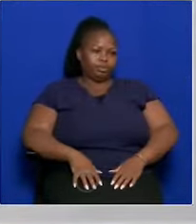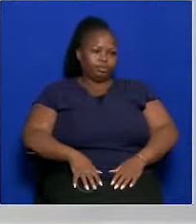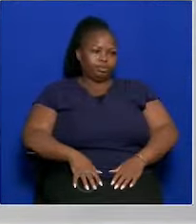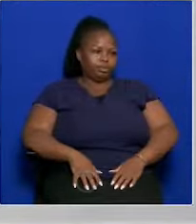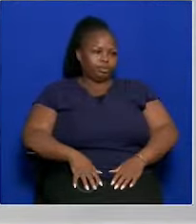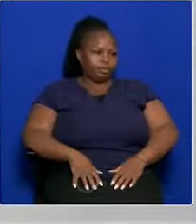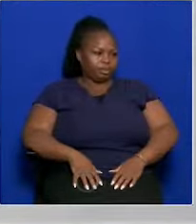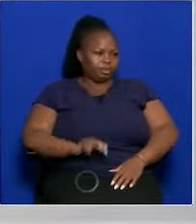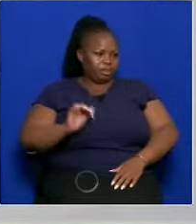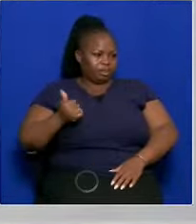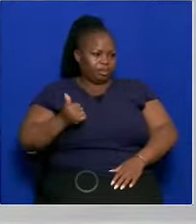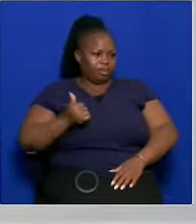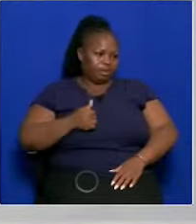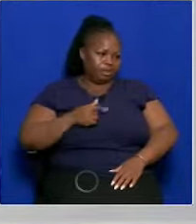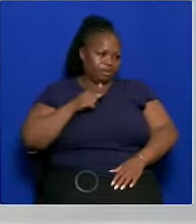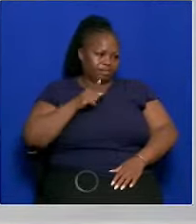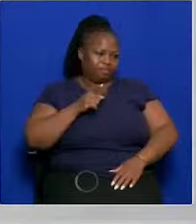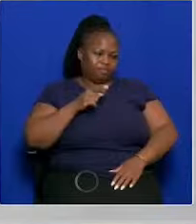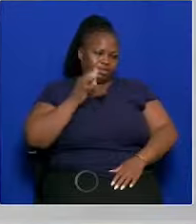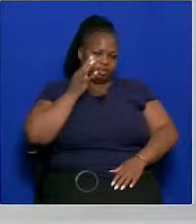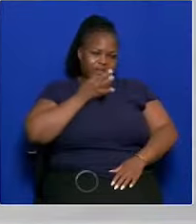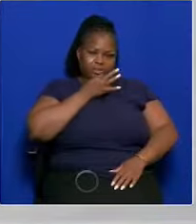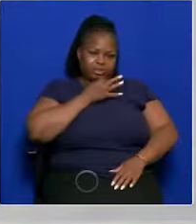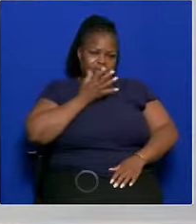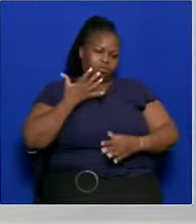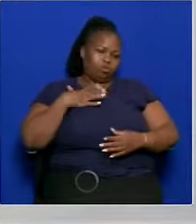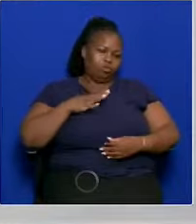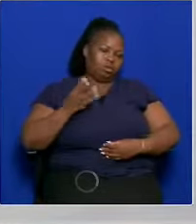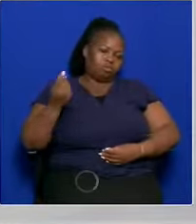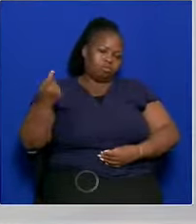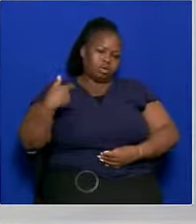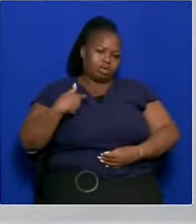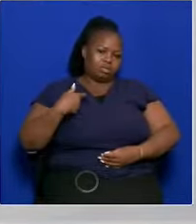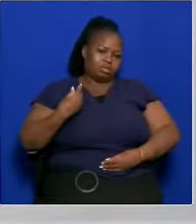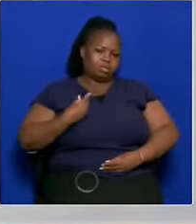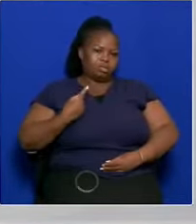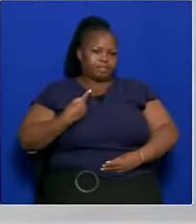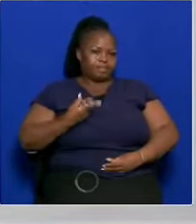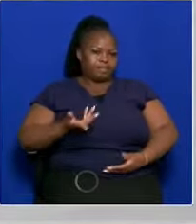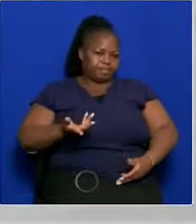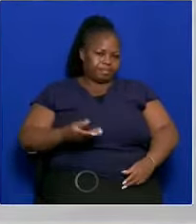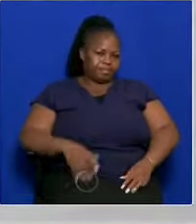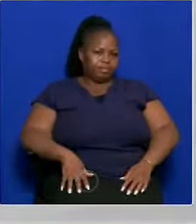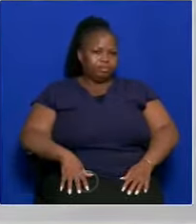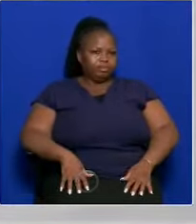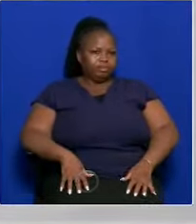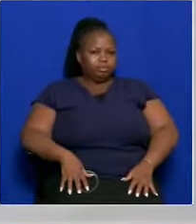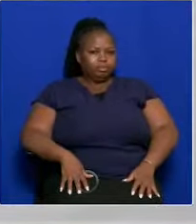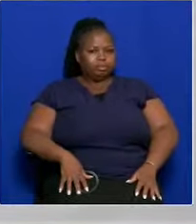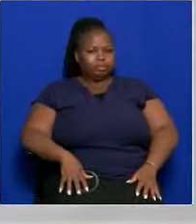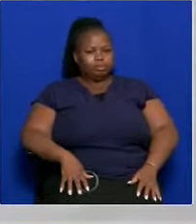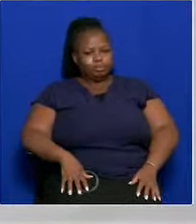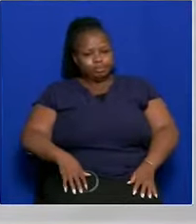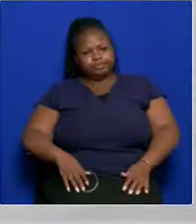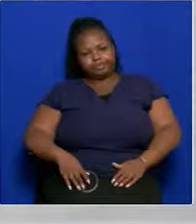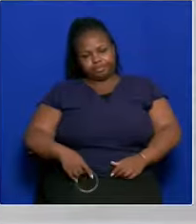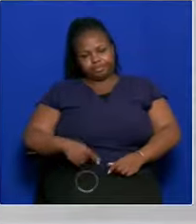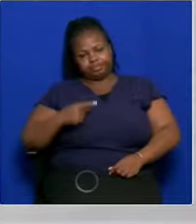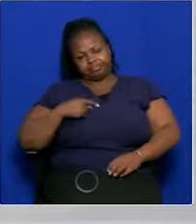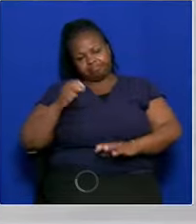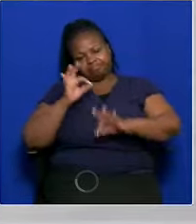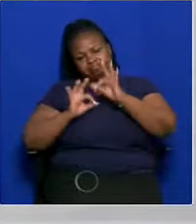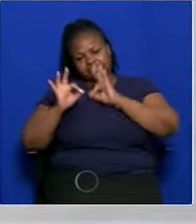something, and also Kaula to pay Kaula something. So that was what it was explained to me and what I